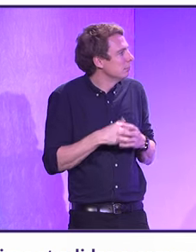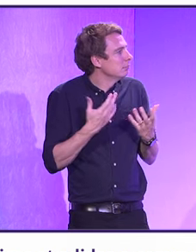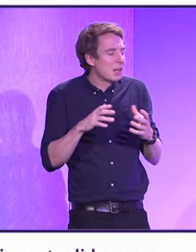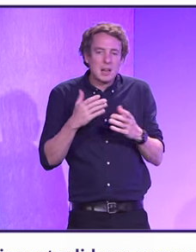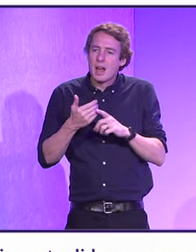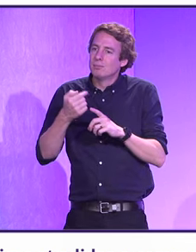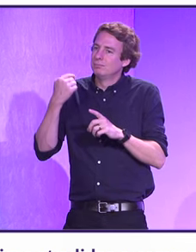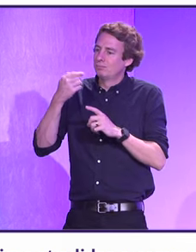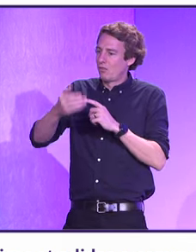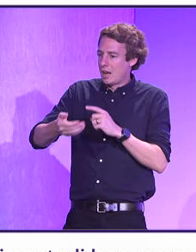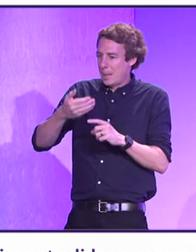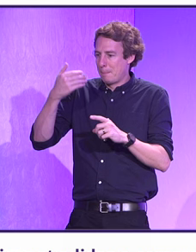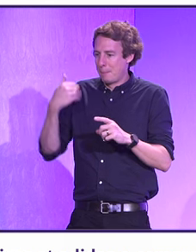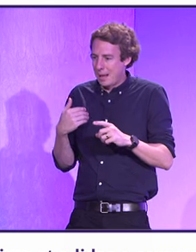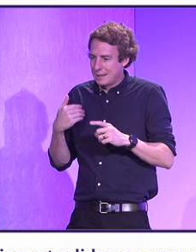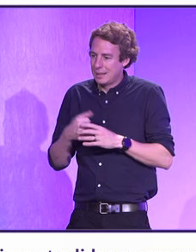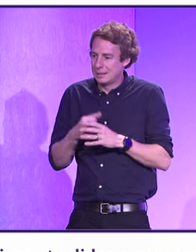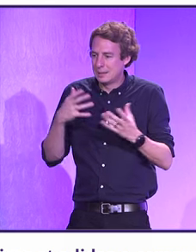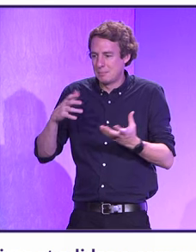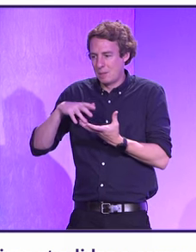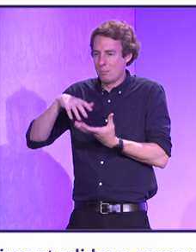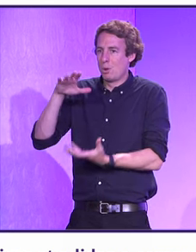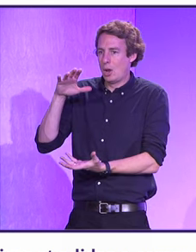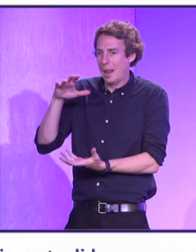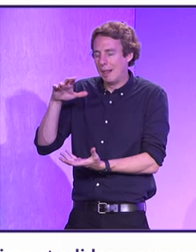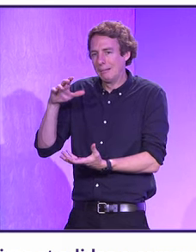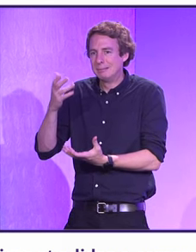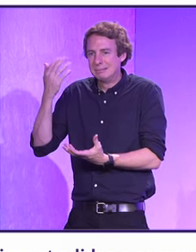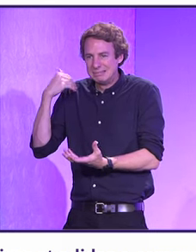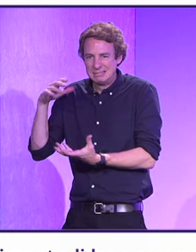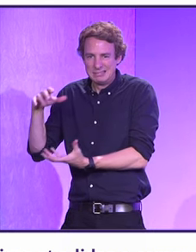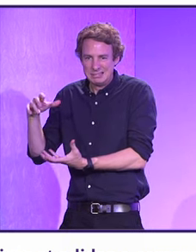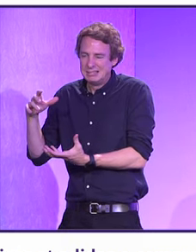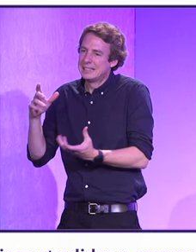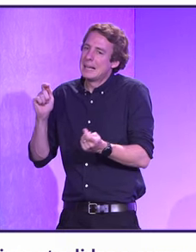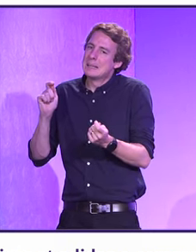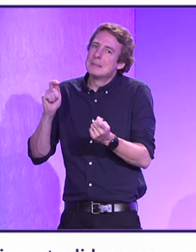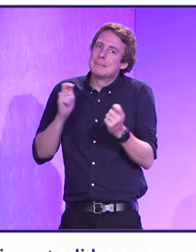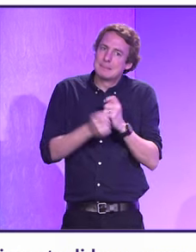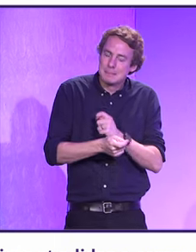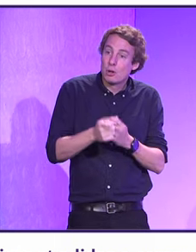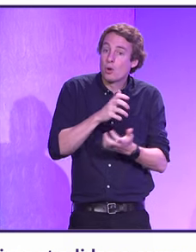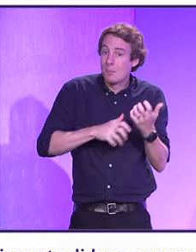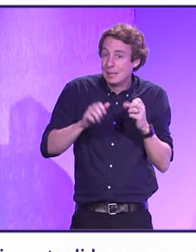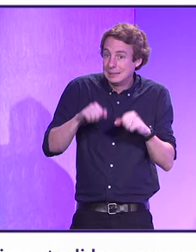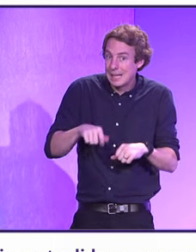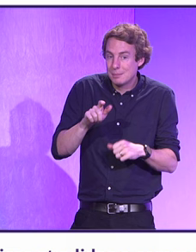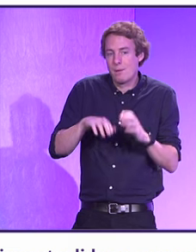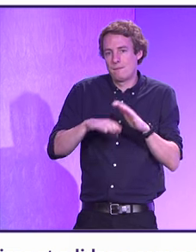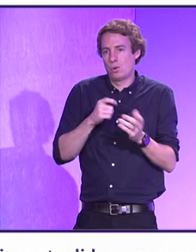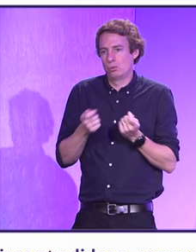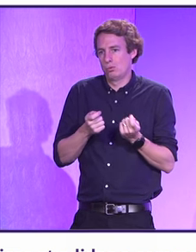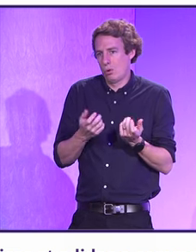monolithic serving everything from front end to back end. Now we have full control, obviously much more complexity, but still we have full